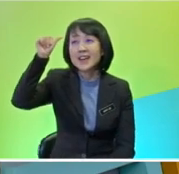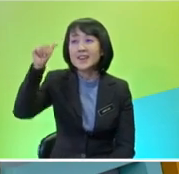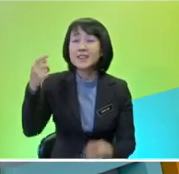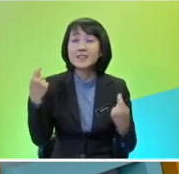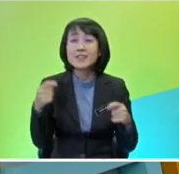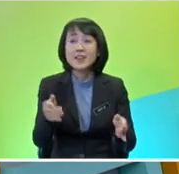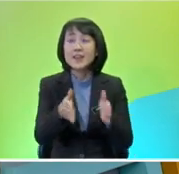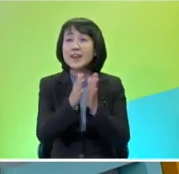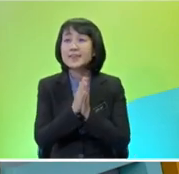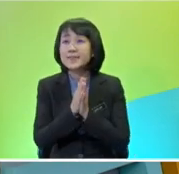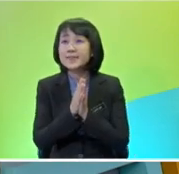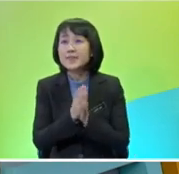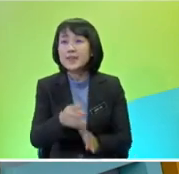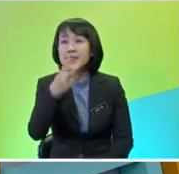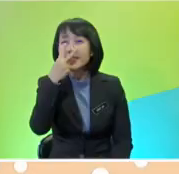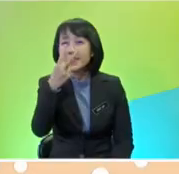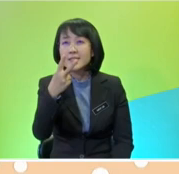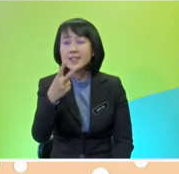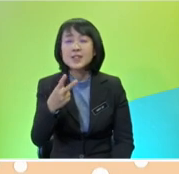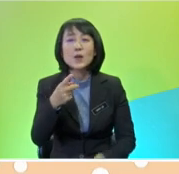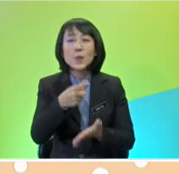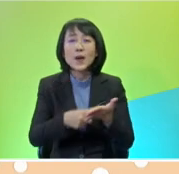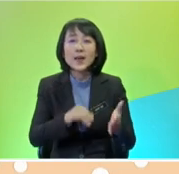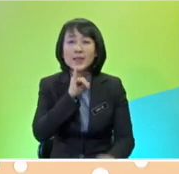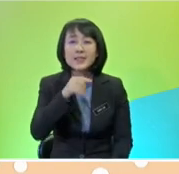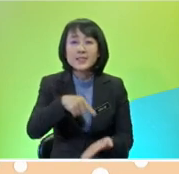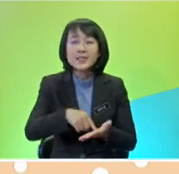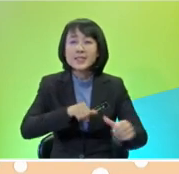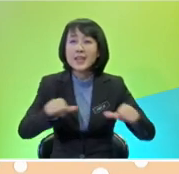first thing first, Adam. What is this activity, Adam?